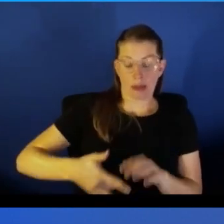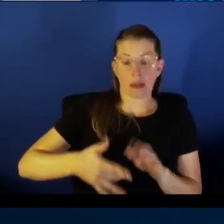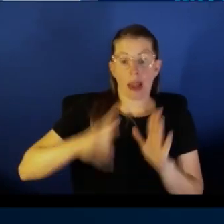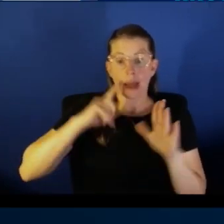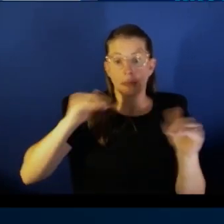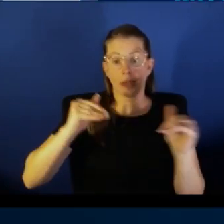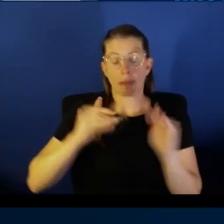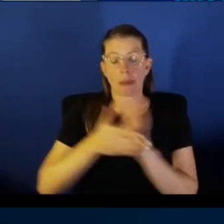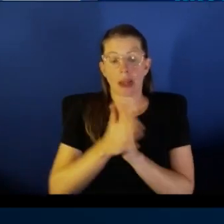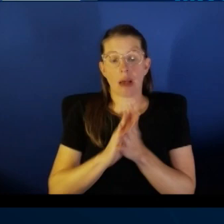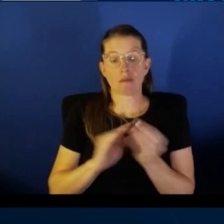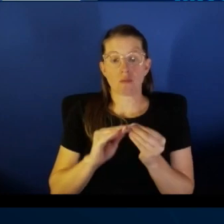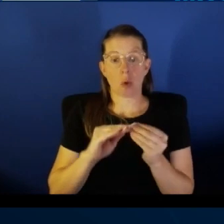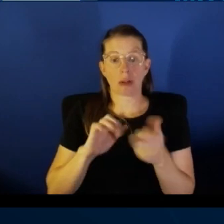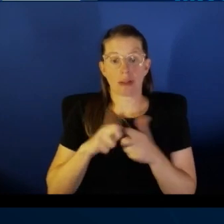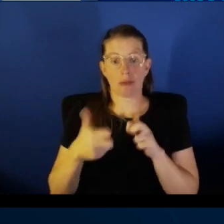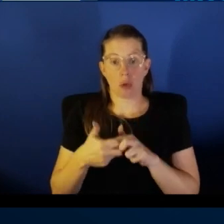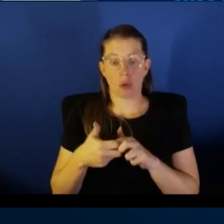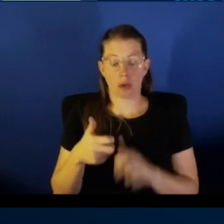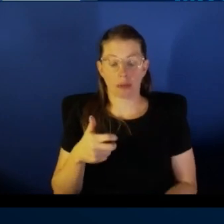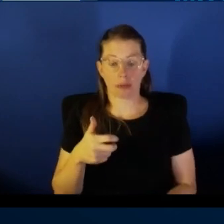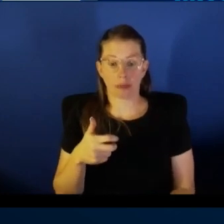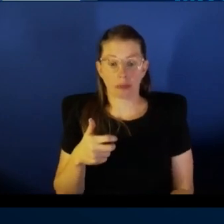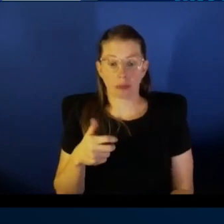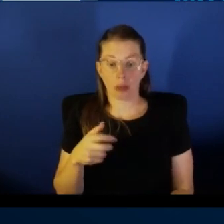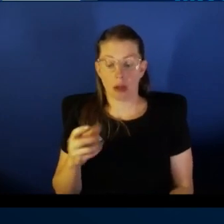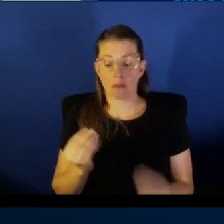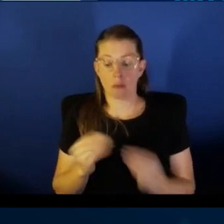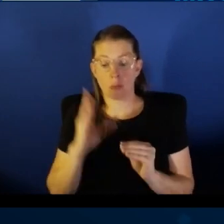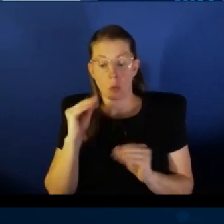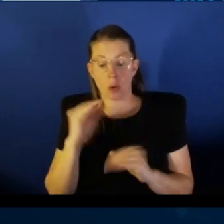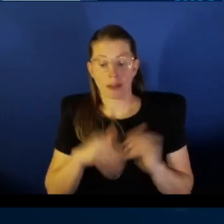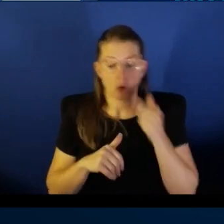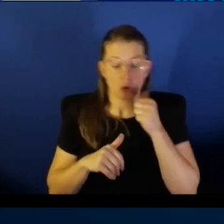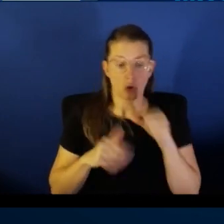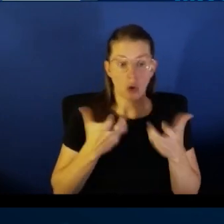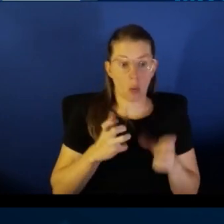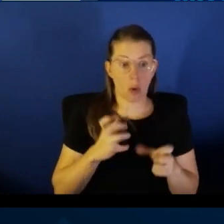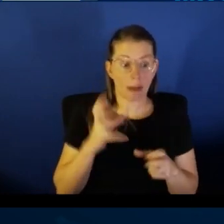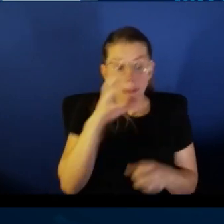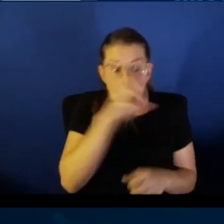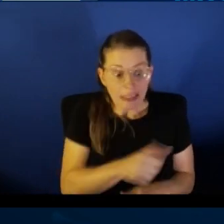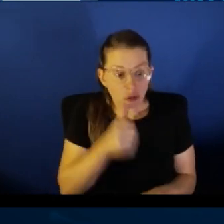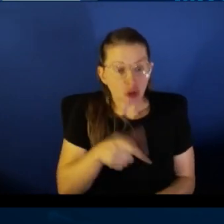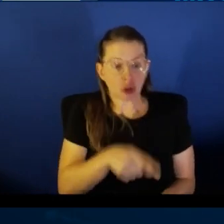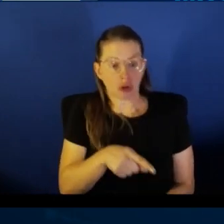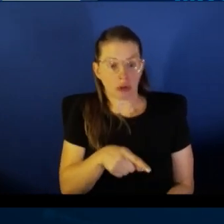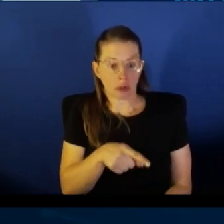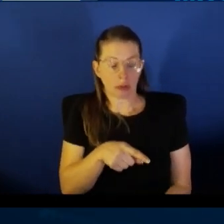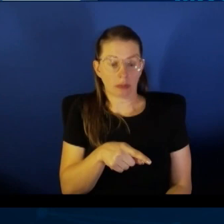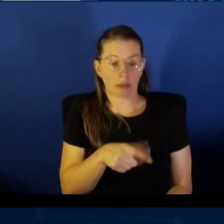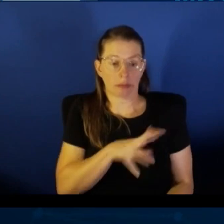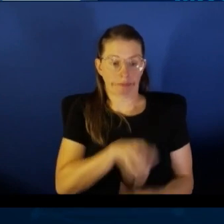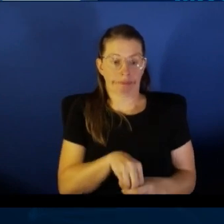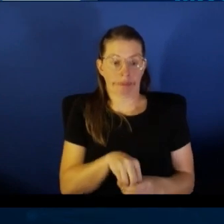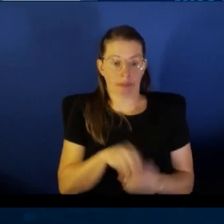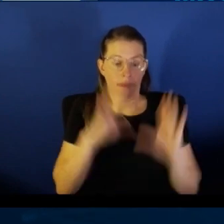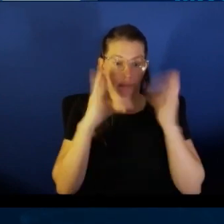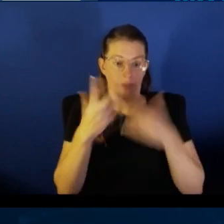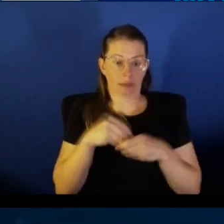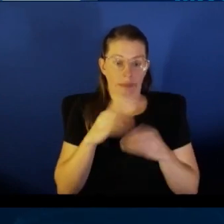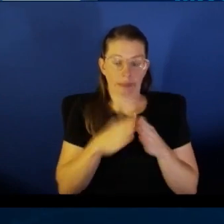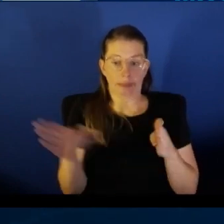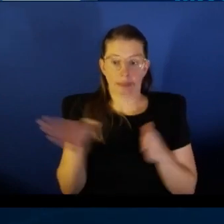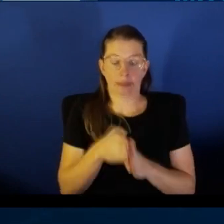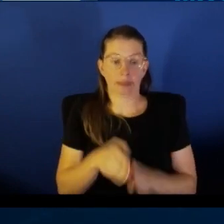you have that number out there, more boys than girls, so you don't want to miss those signs. And Absolutely, that adds an yeah. added layer to the challenge of trying to figure out and diagnose.